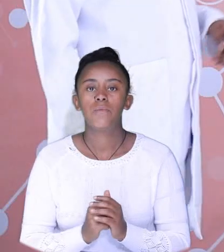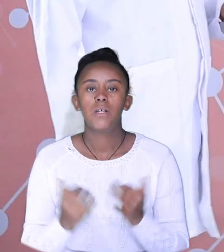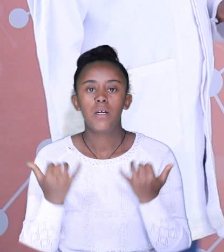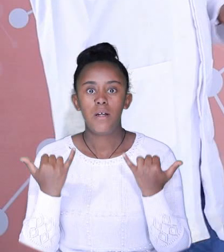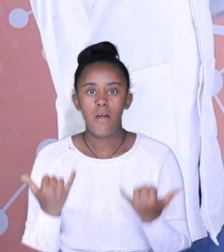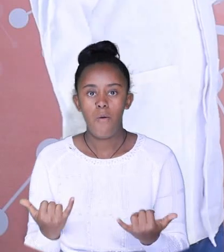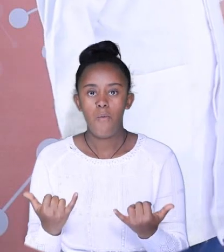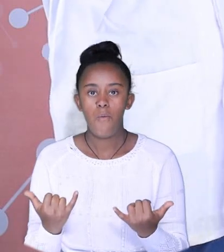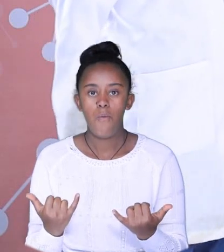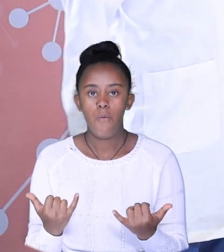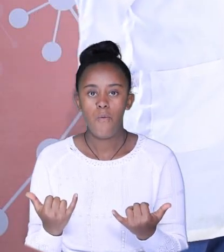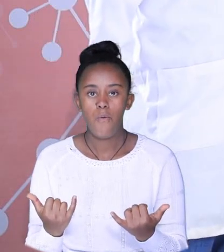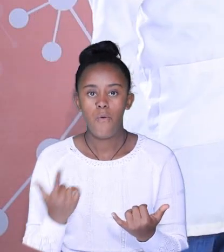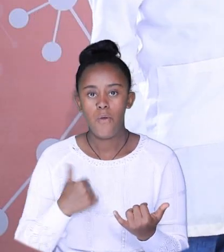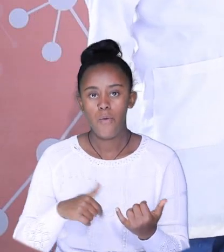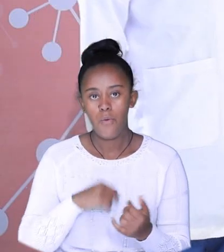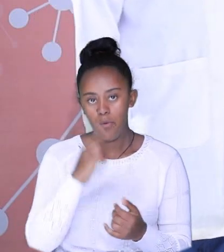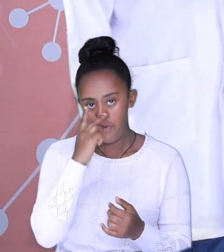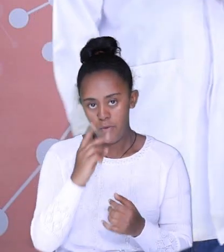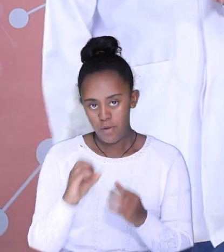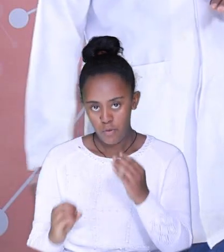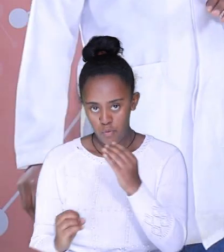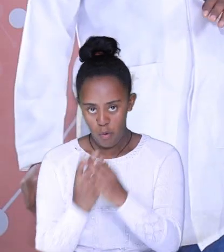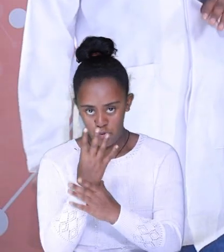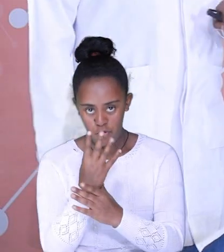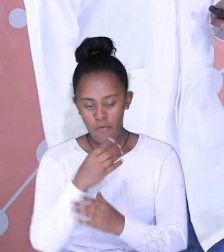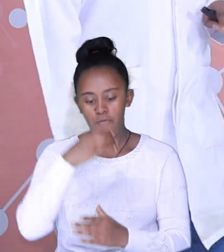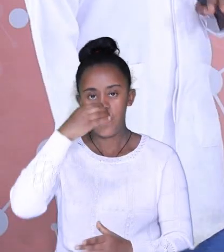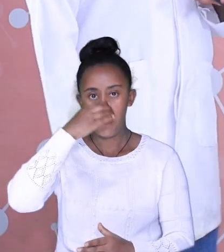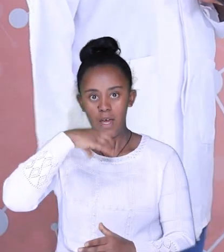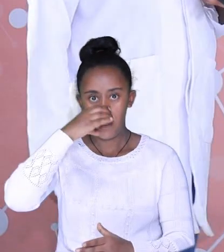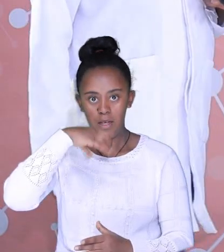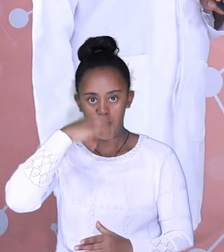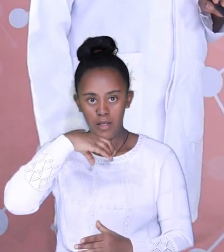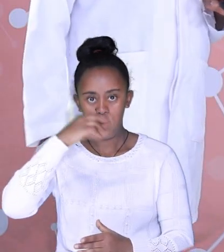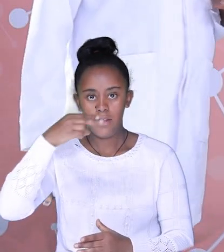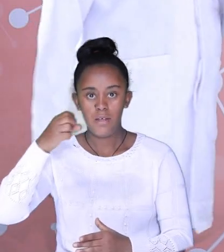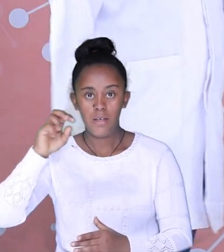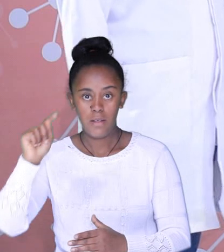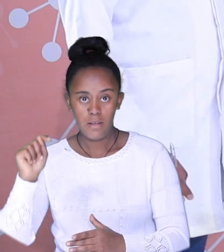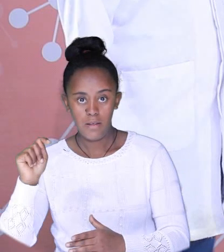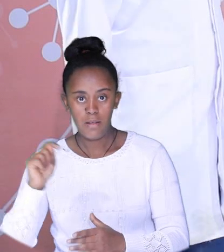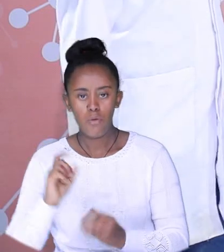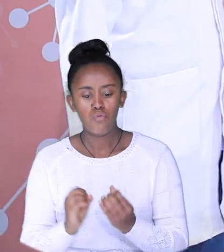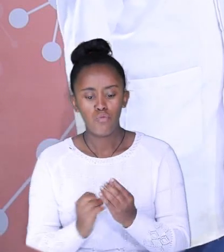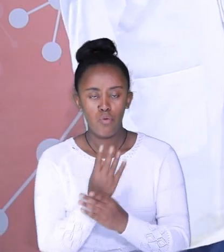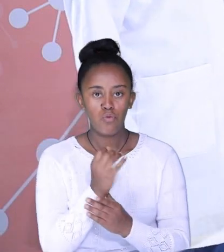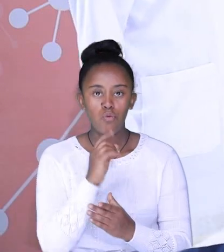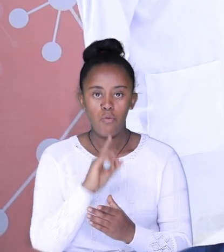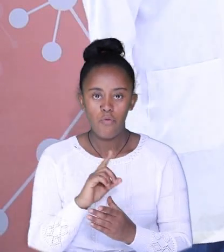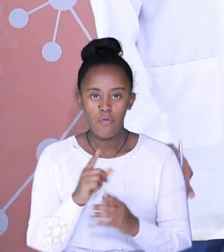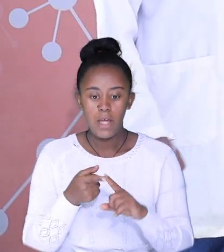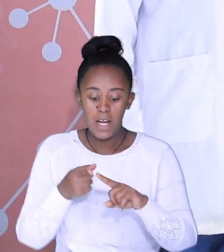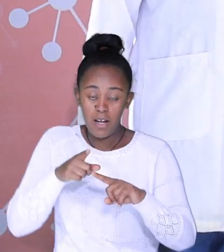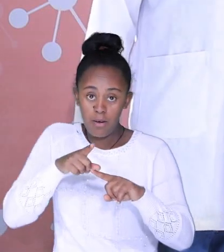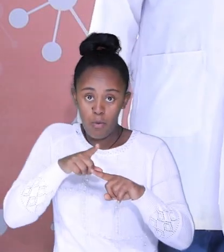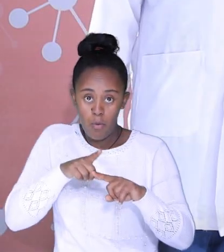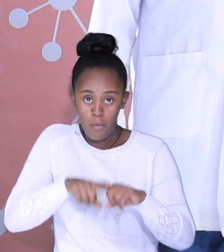Now, we see source of heats. The source of heats are renewable